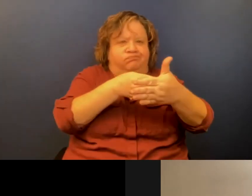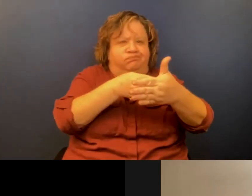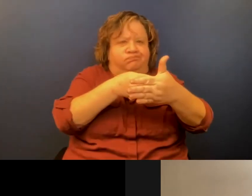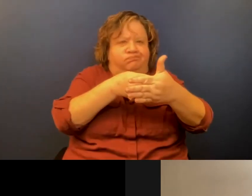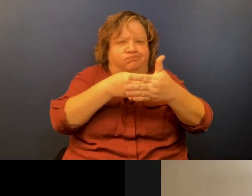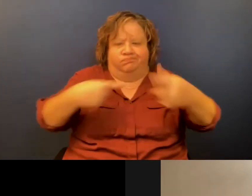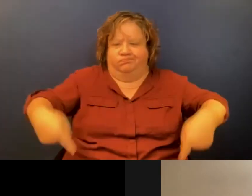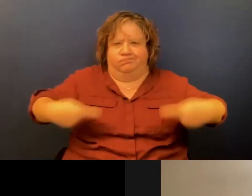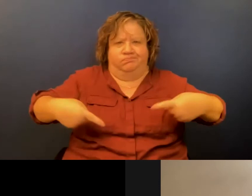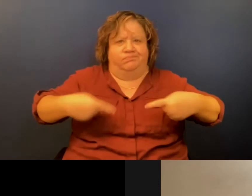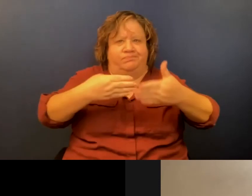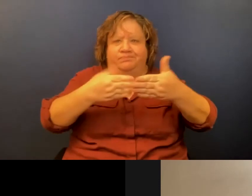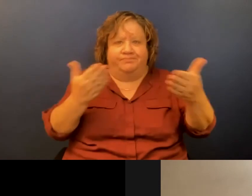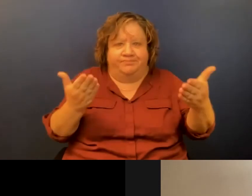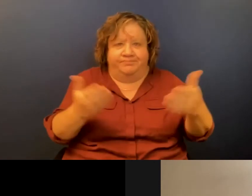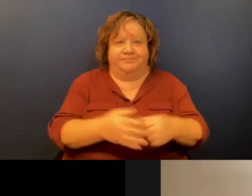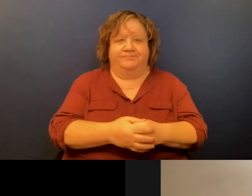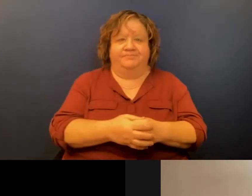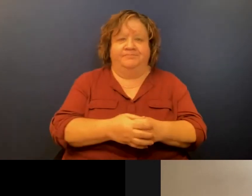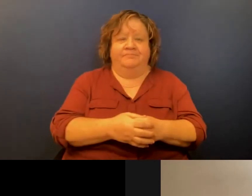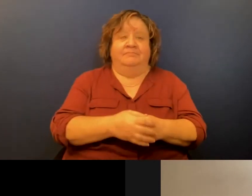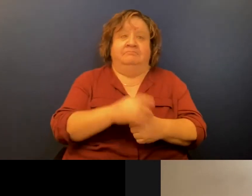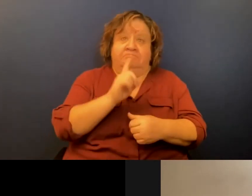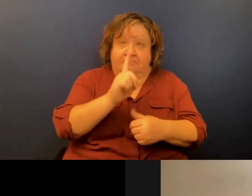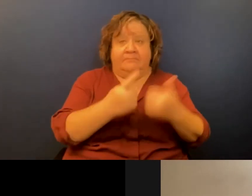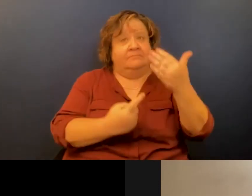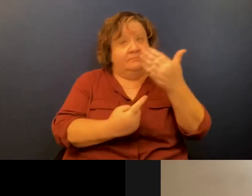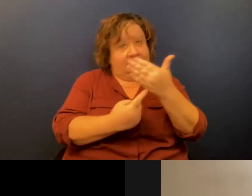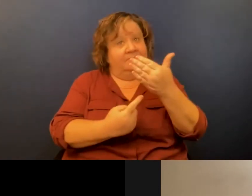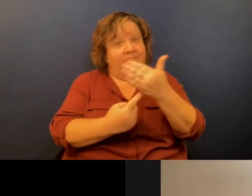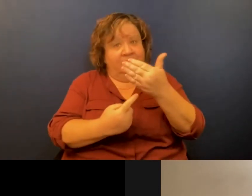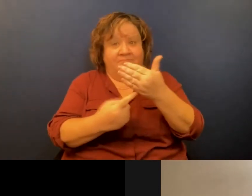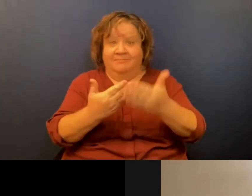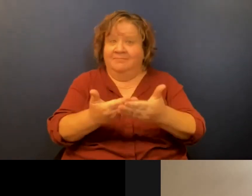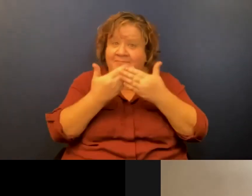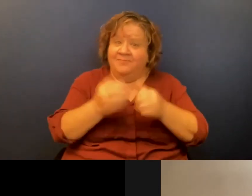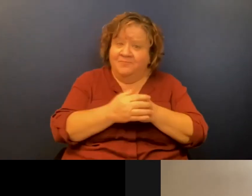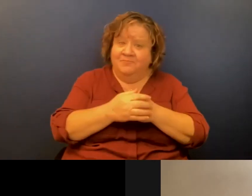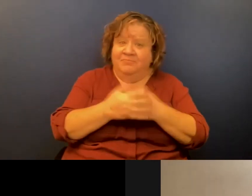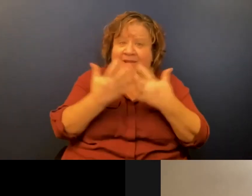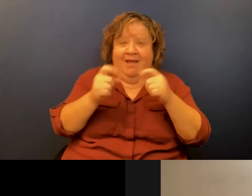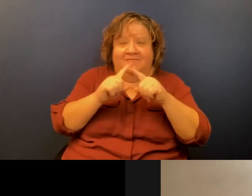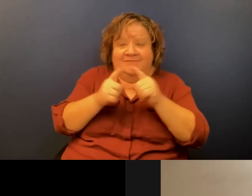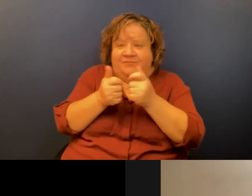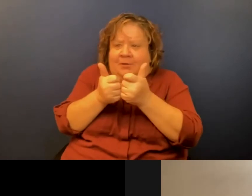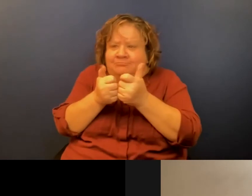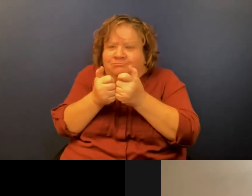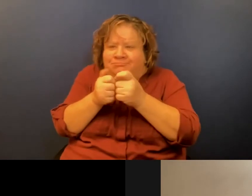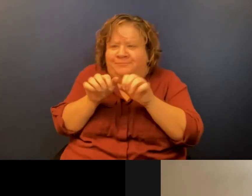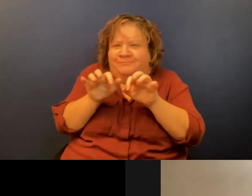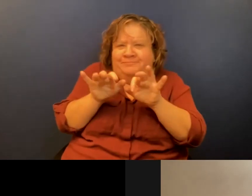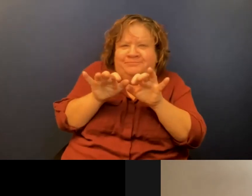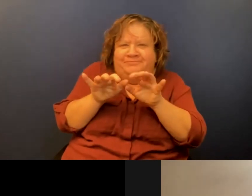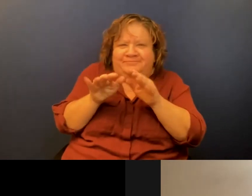which are educational as well, and that people with disabilities can use. So we discovered other forms